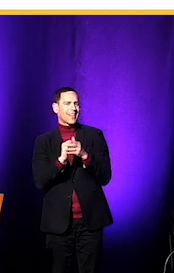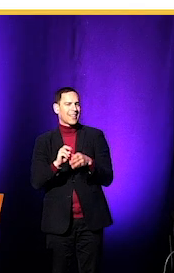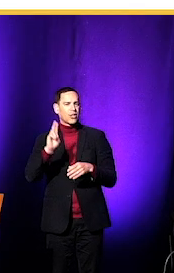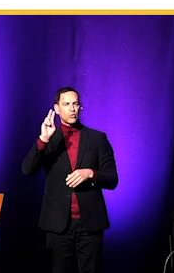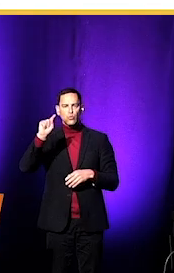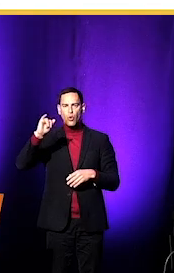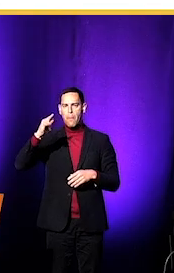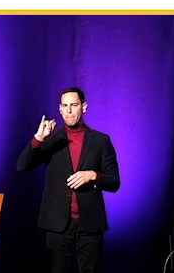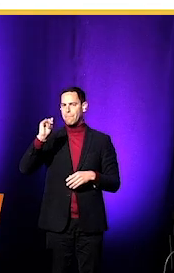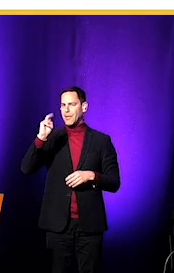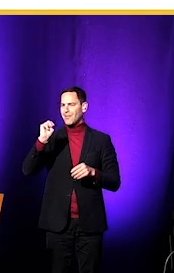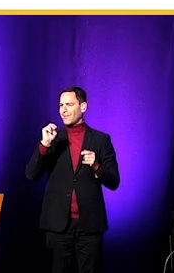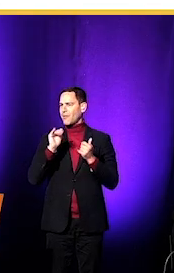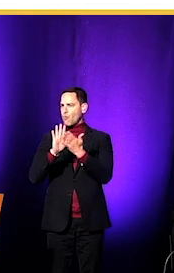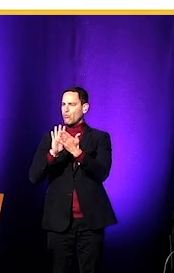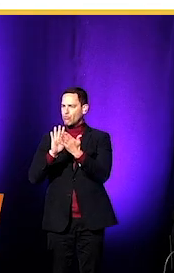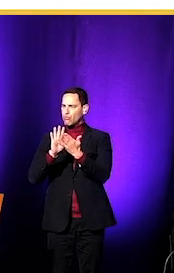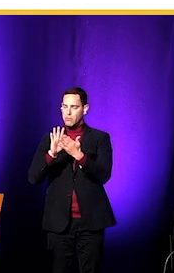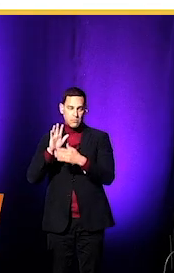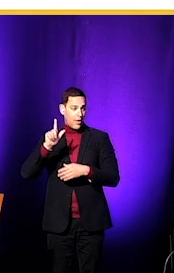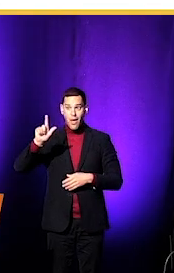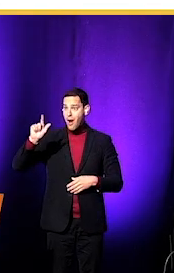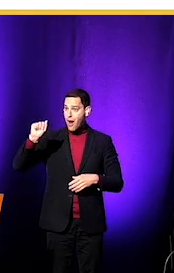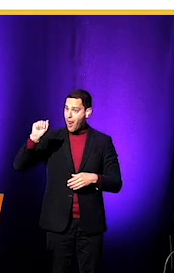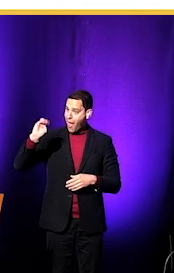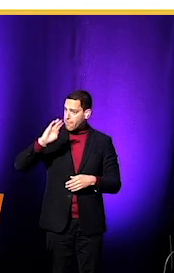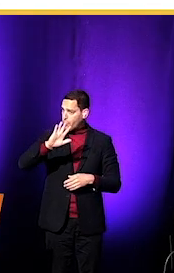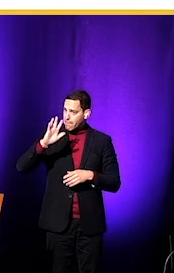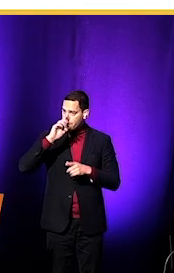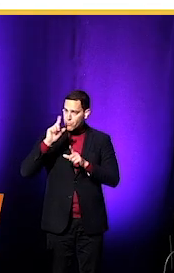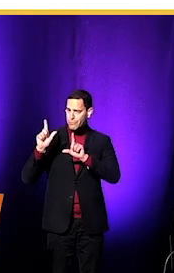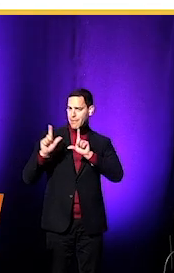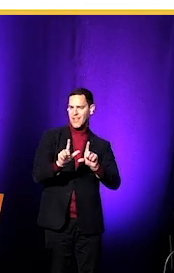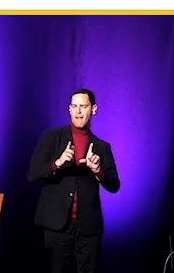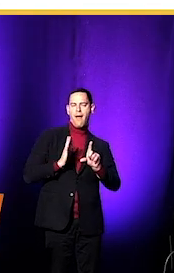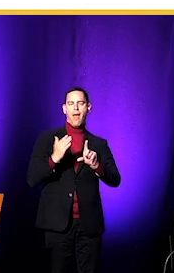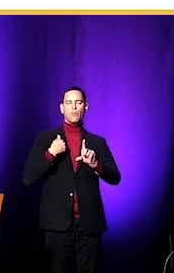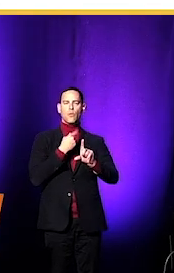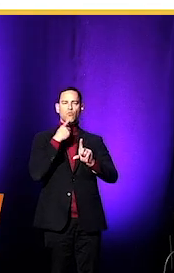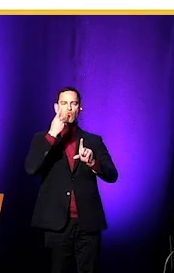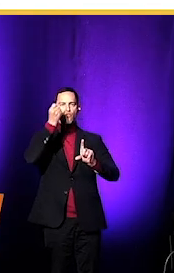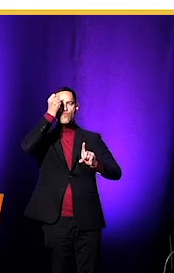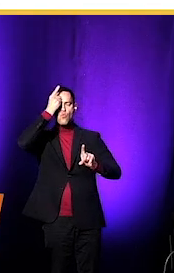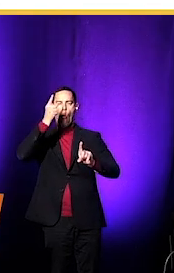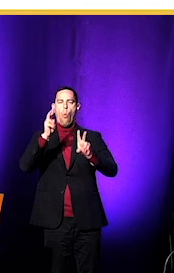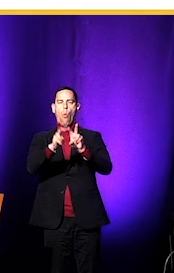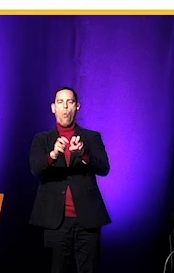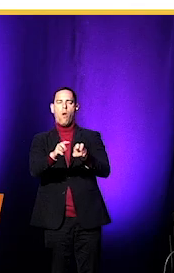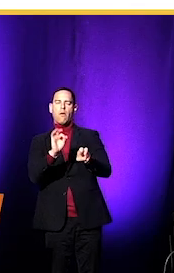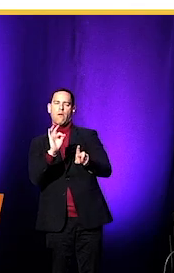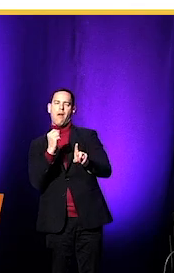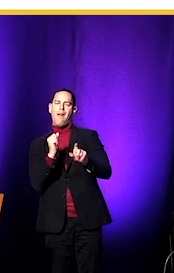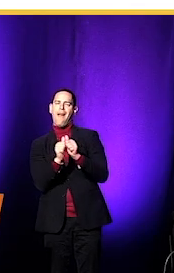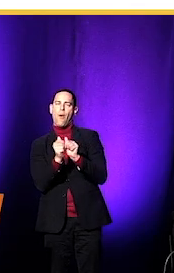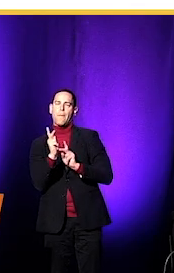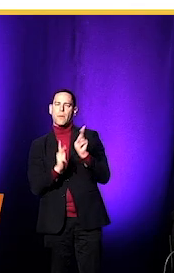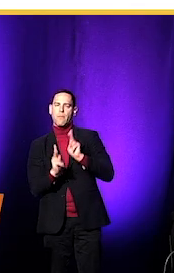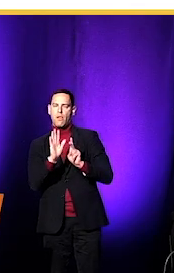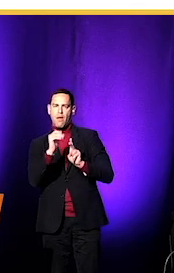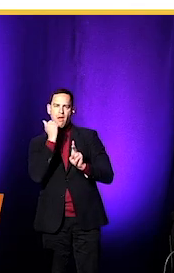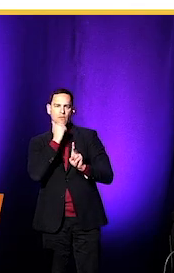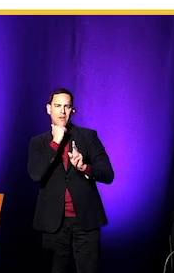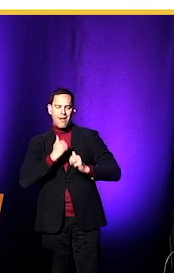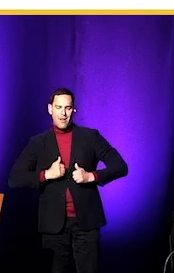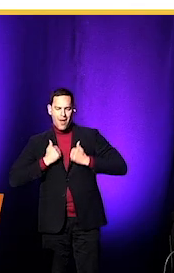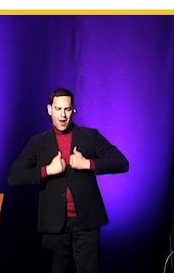LAM's ecological perspective compels us to understand more fully the niche that constitutes people's everyday lives and the cognitive